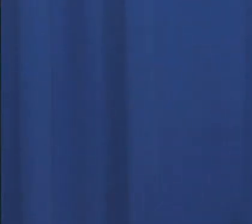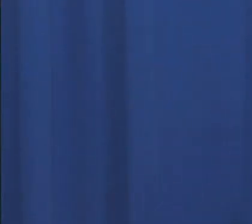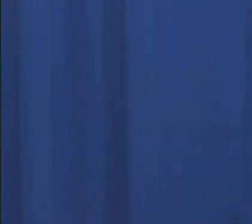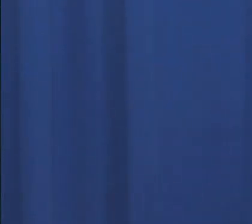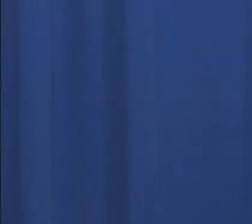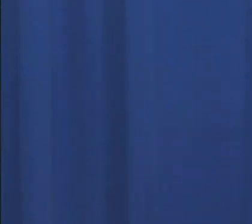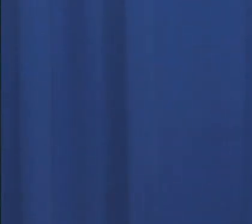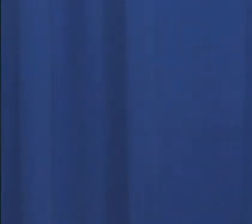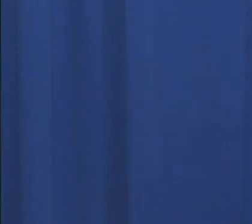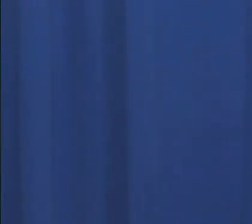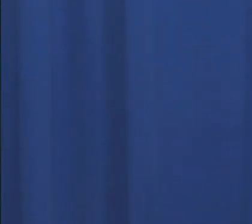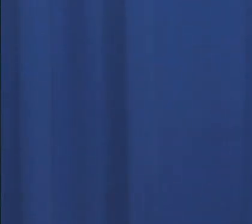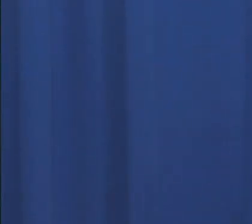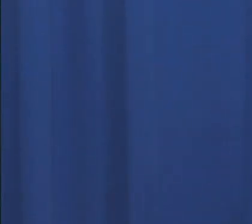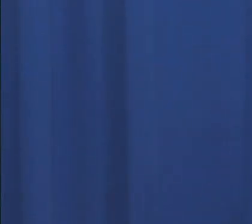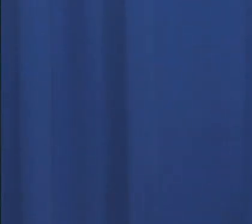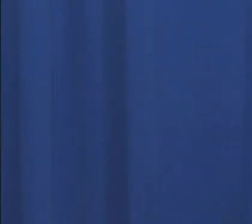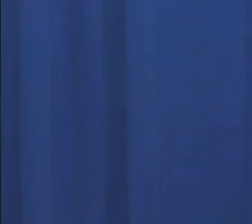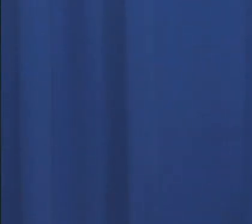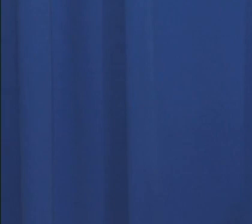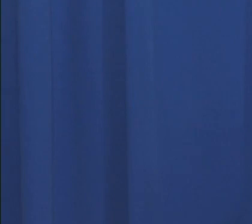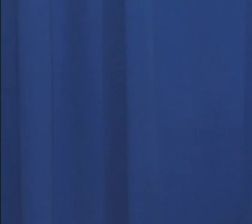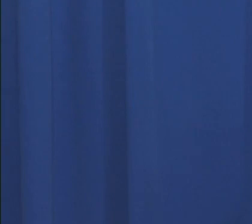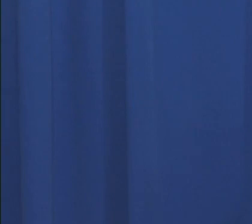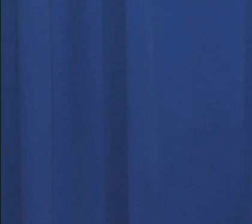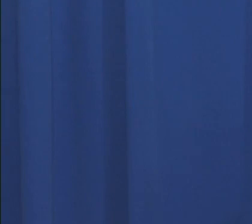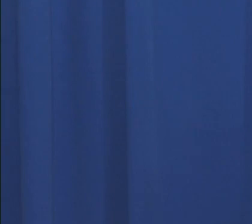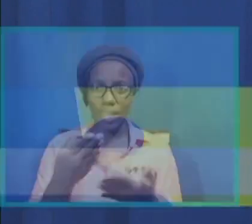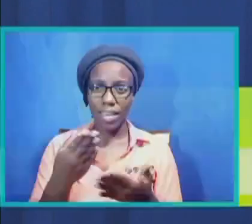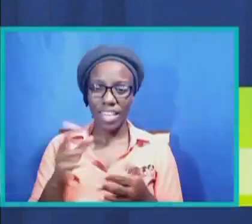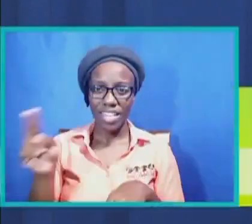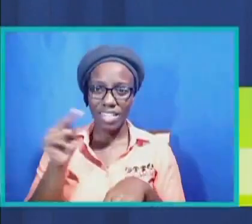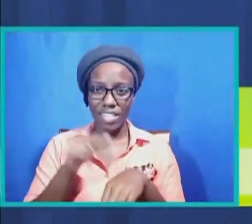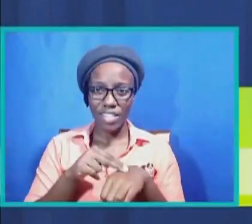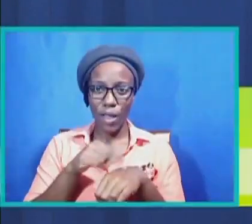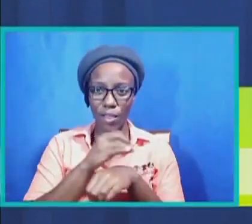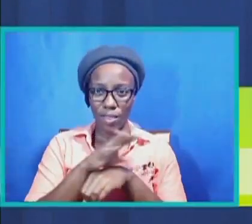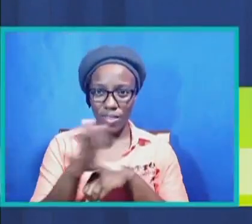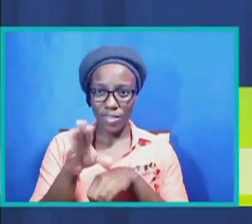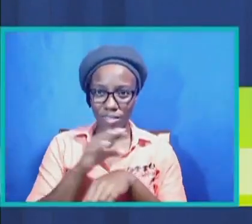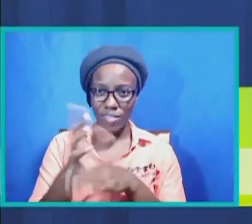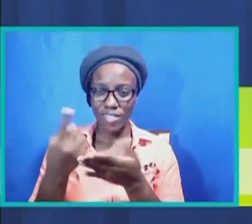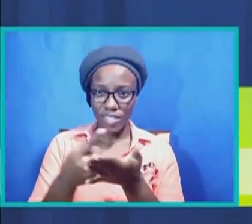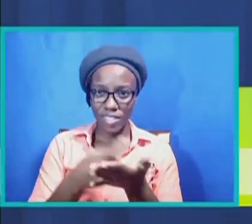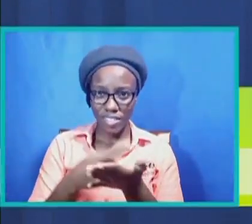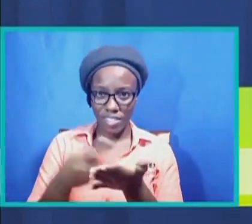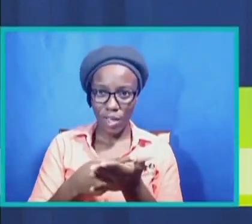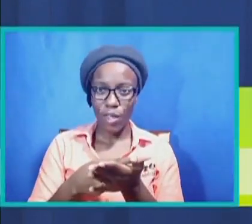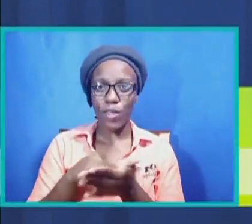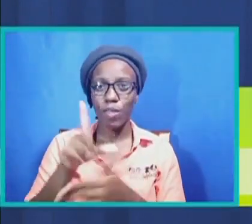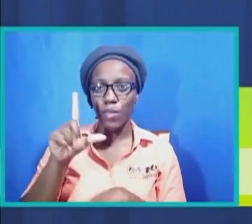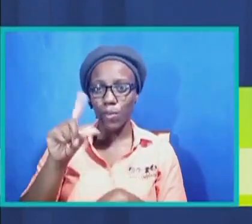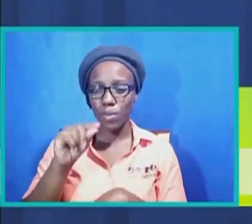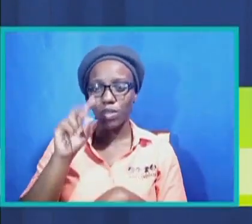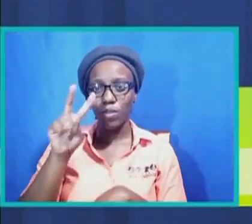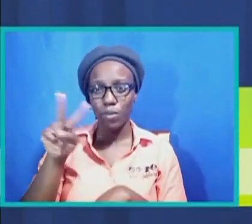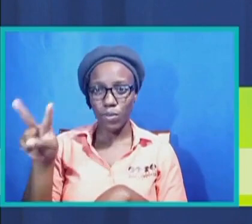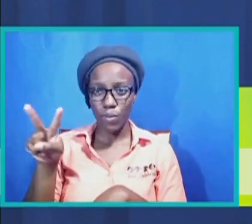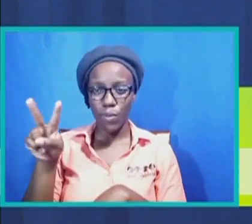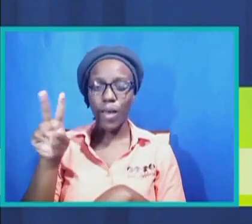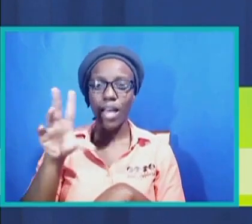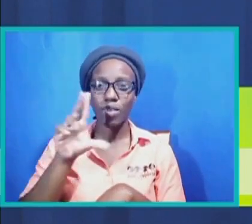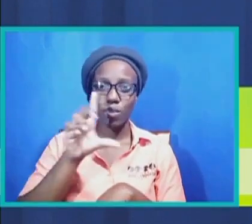And we are at the National Consultation on Education 2022 to 2027 with Dr. Gillian Paul and Mr.